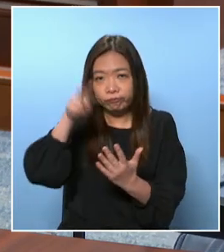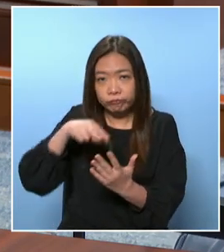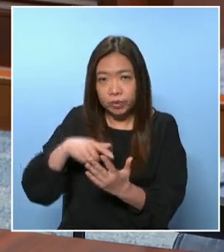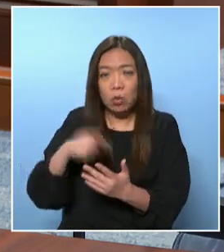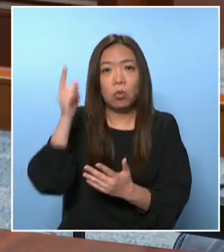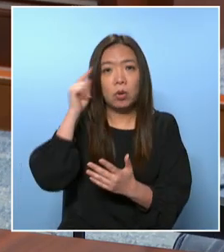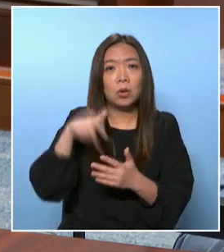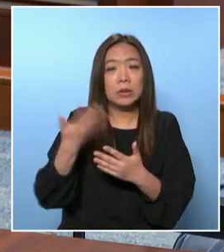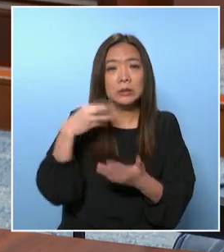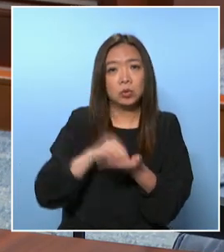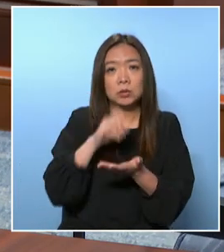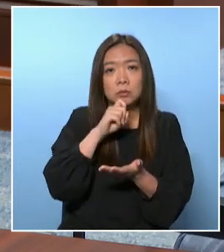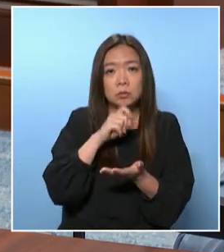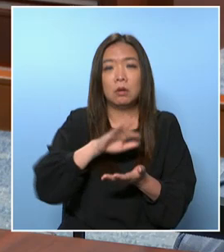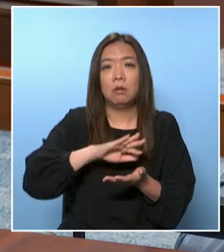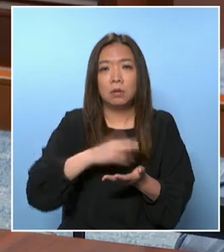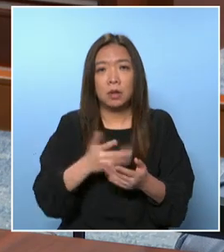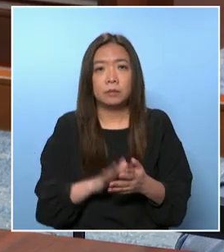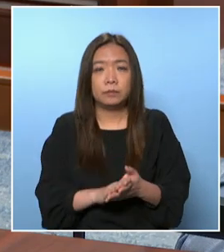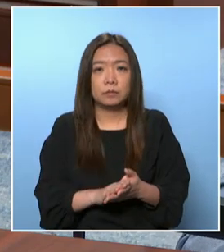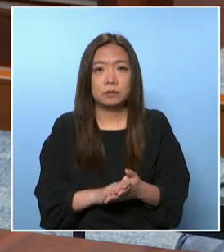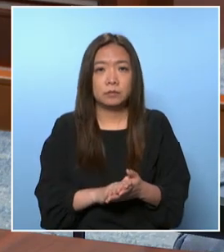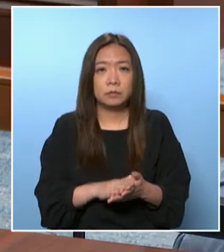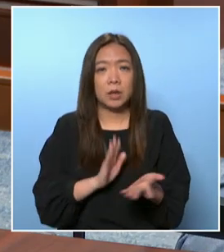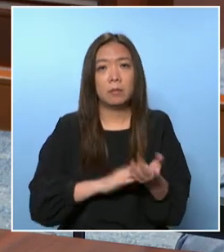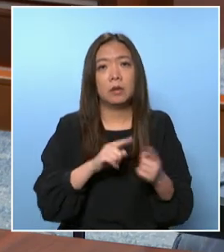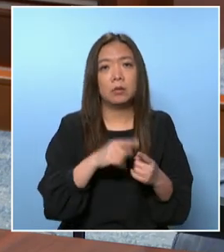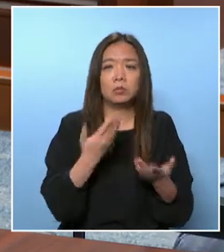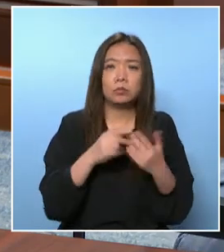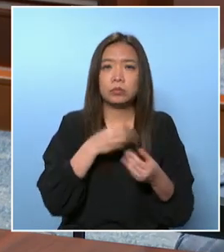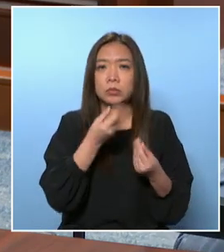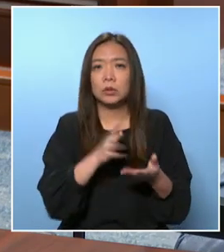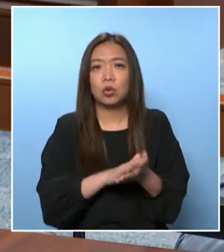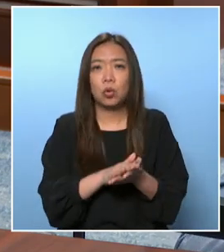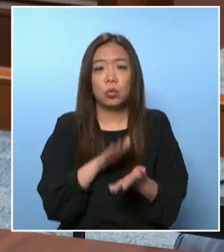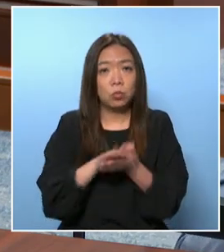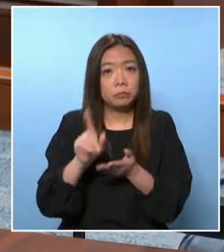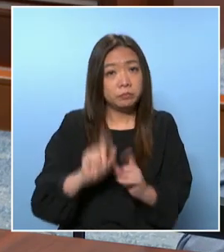the ID card, for instance, we would readily know the decision there.